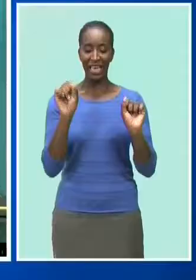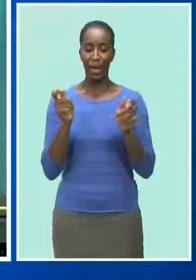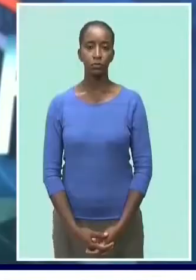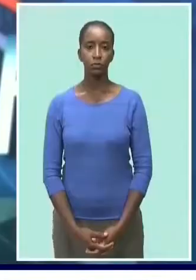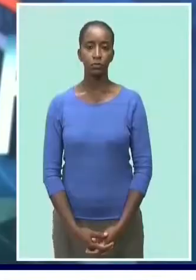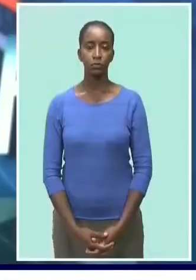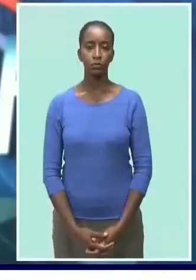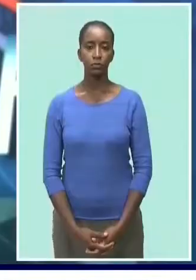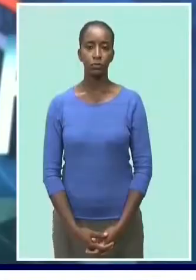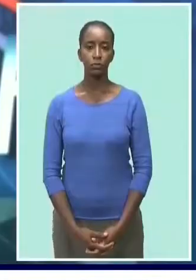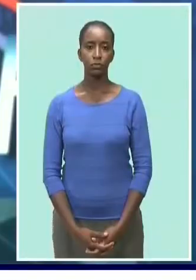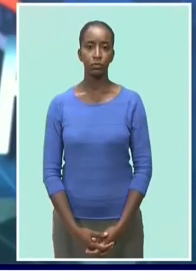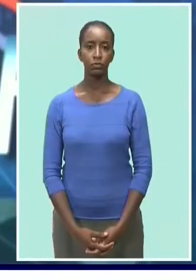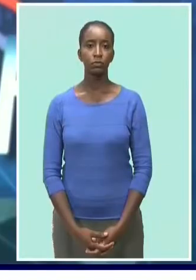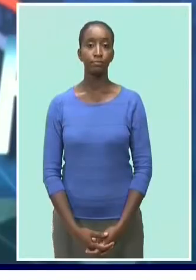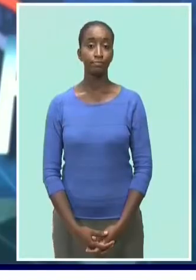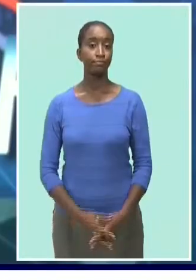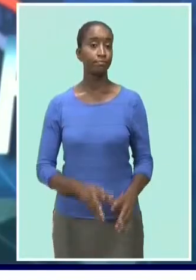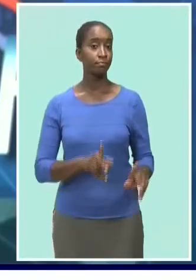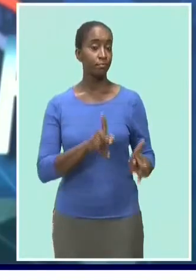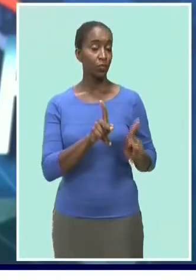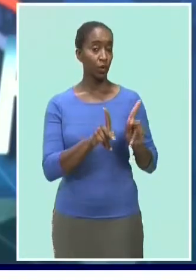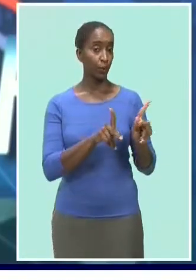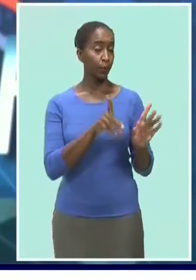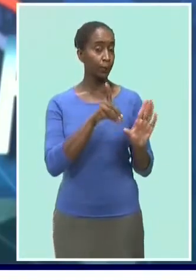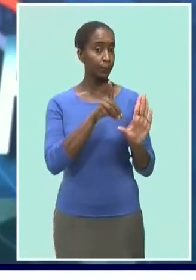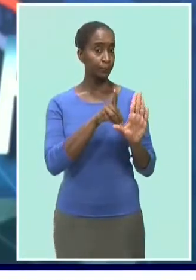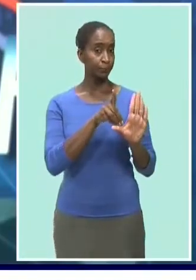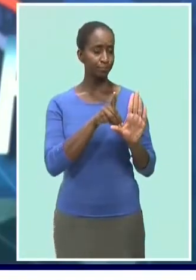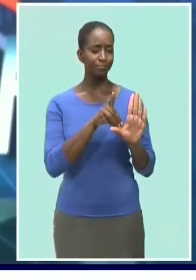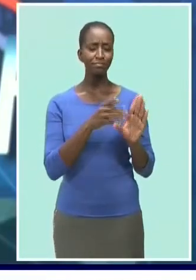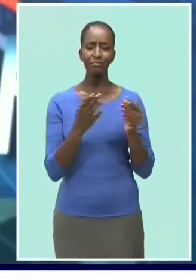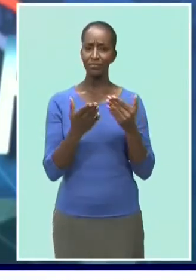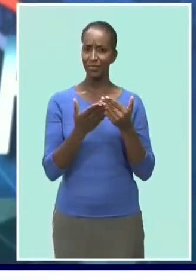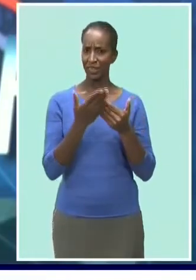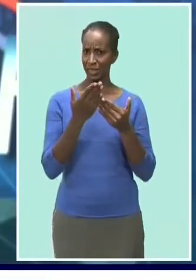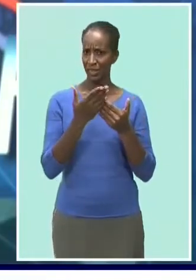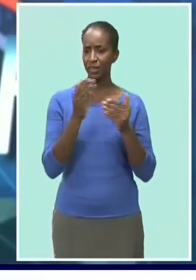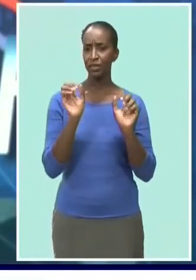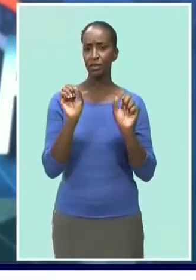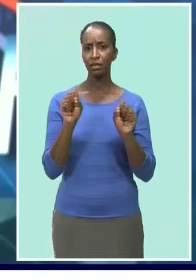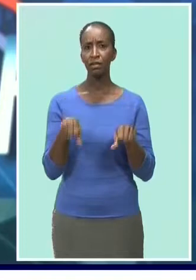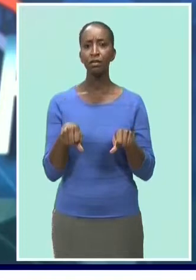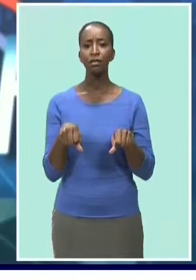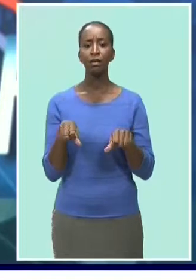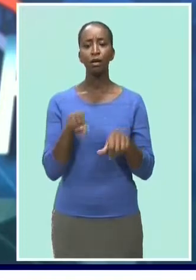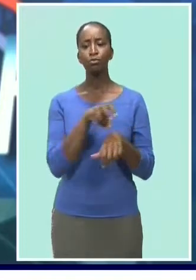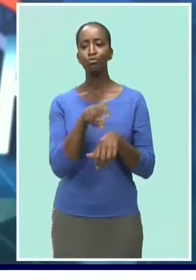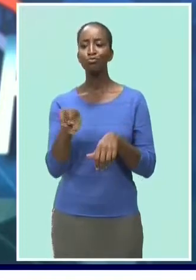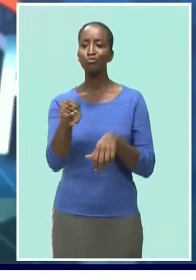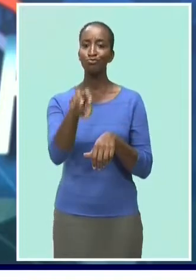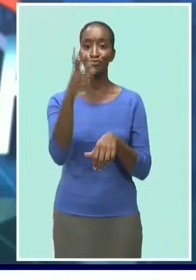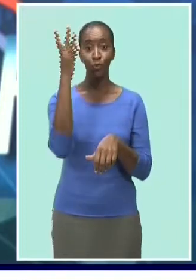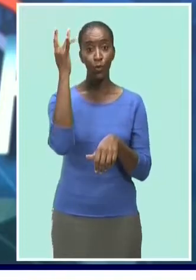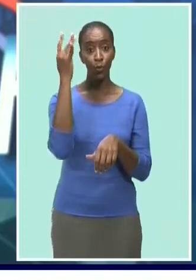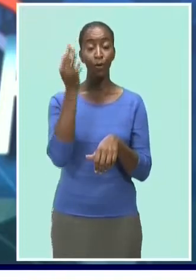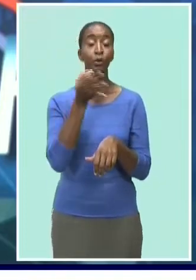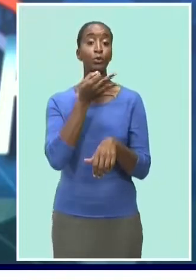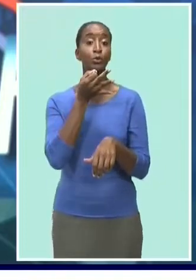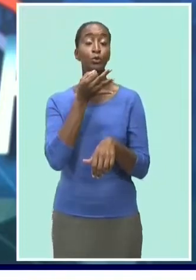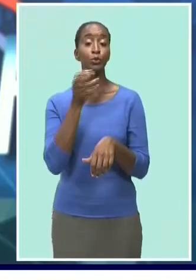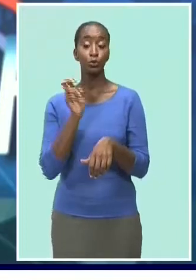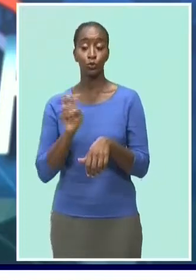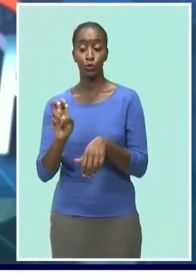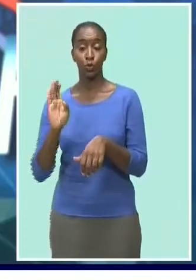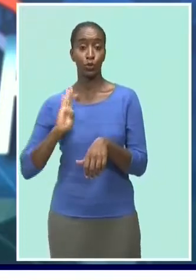well. People with disabilities should find it easier to get around when the Transport Board receives its fleet of electric buses. And